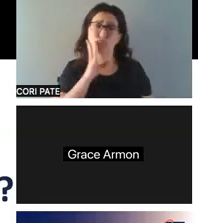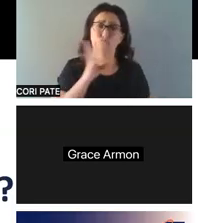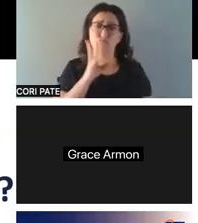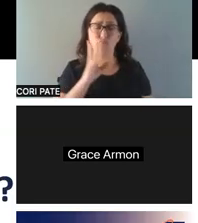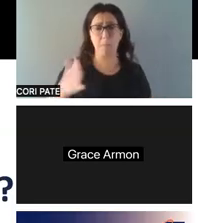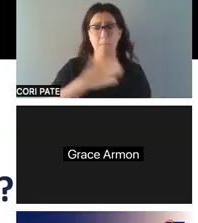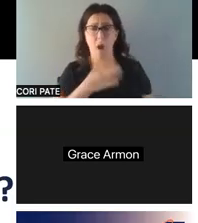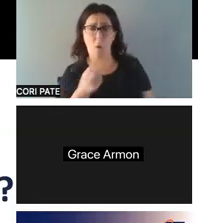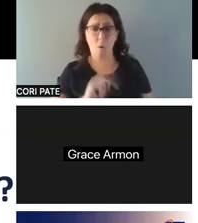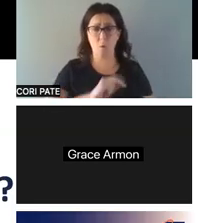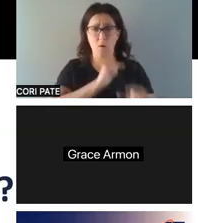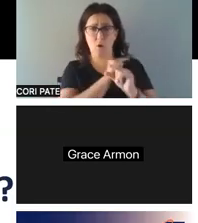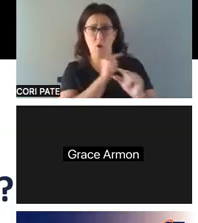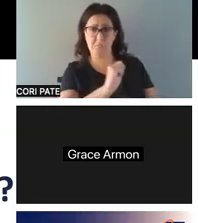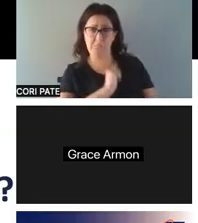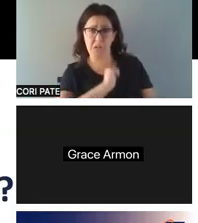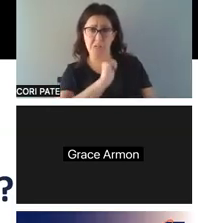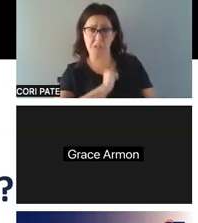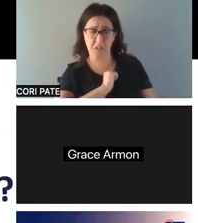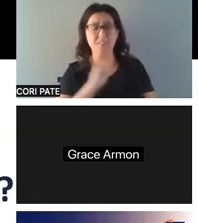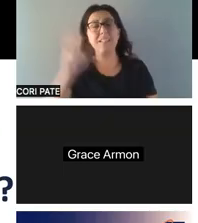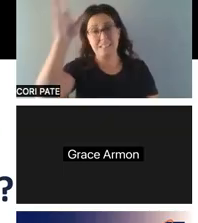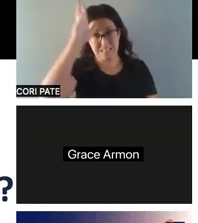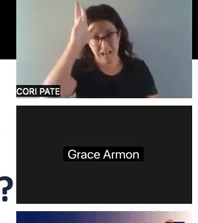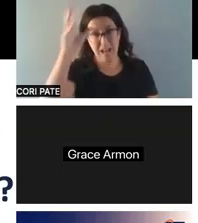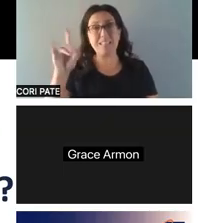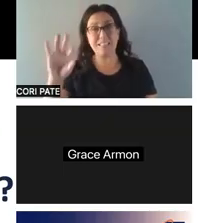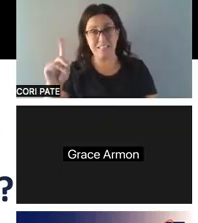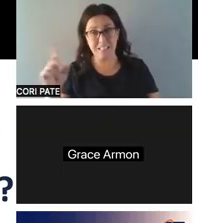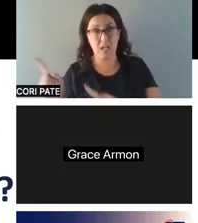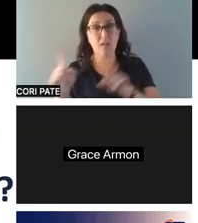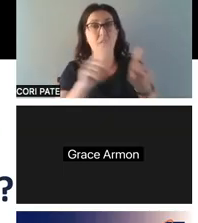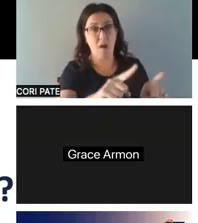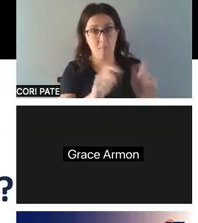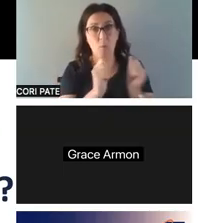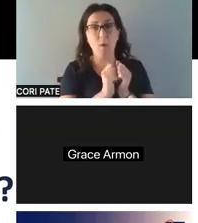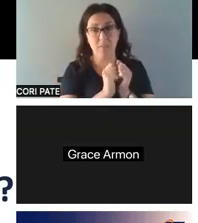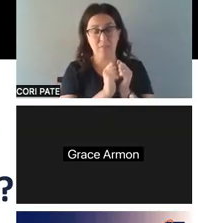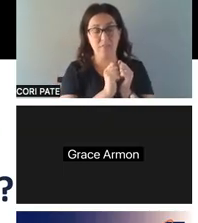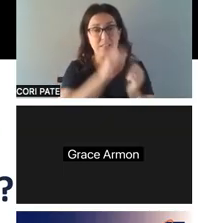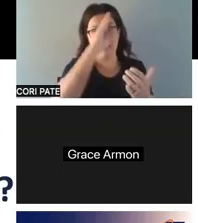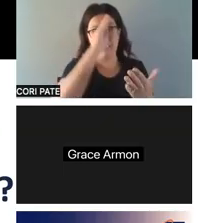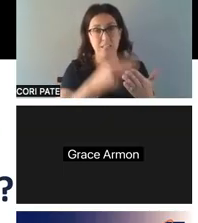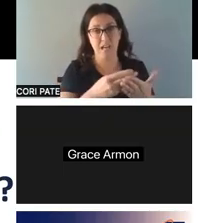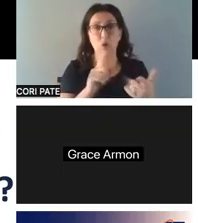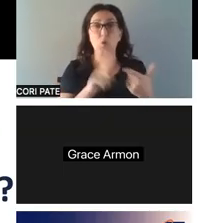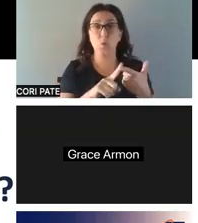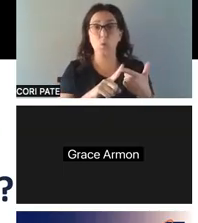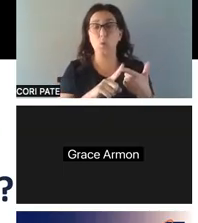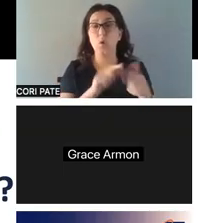guardian. He did come with him to um the working